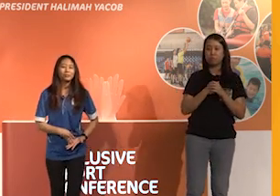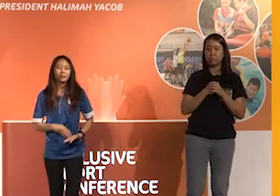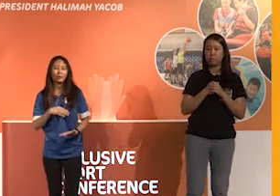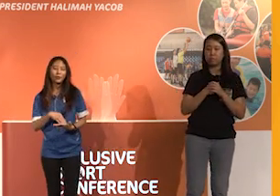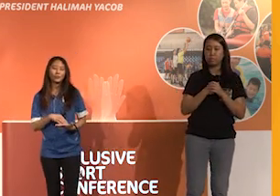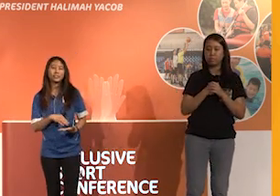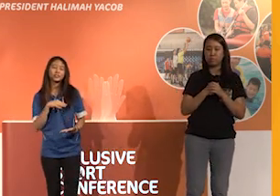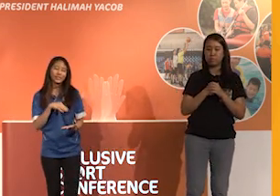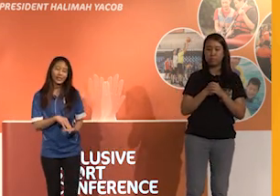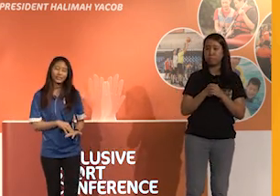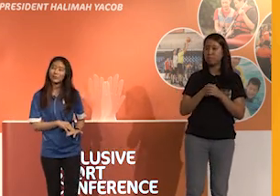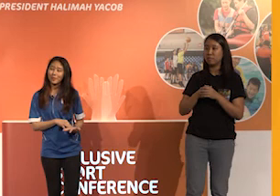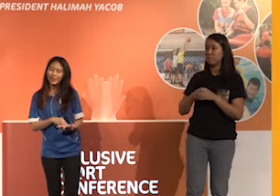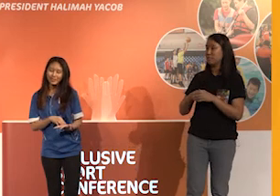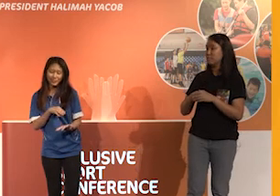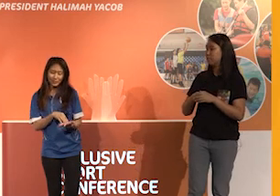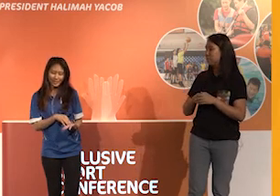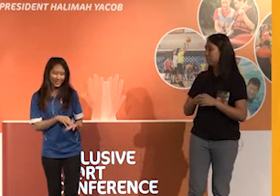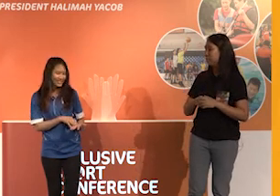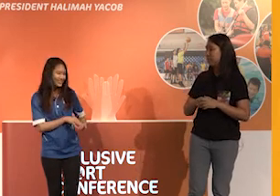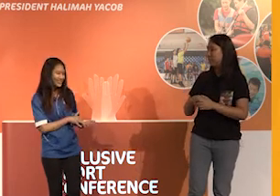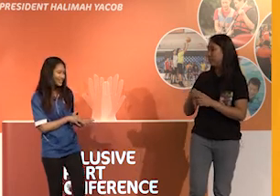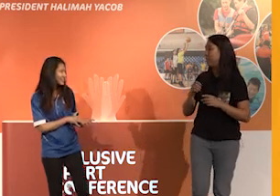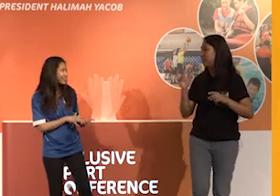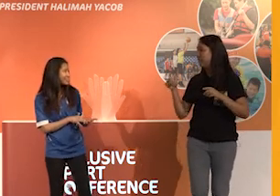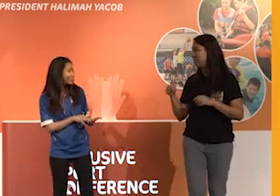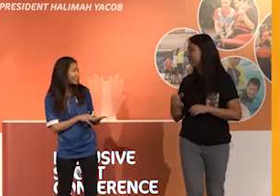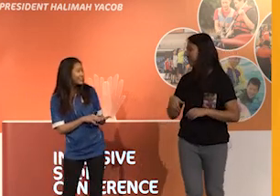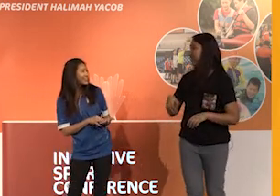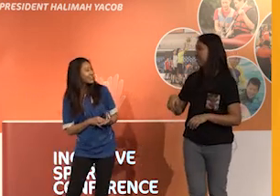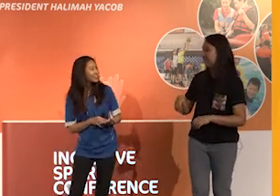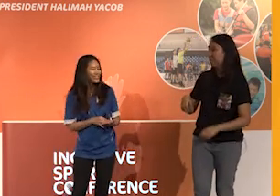you can put a poll to send us feedback. Later.